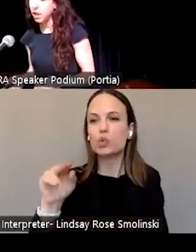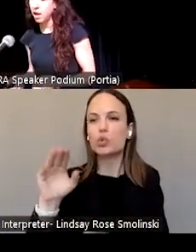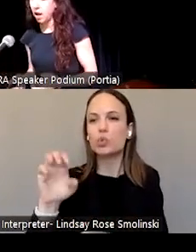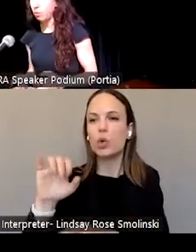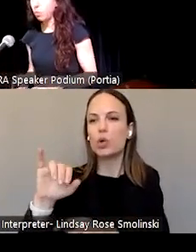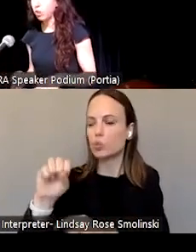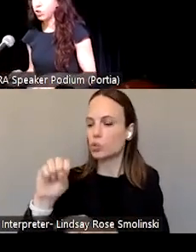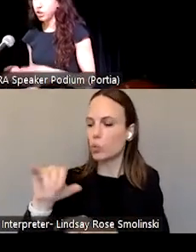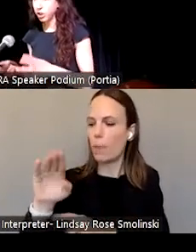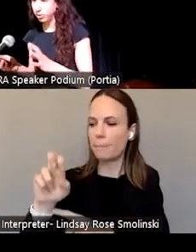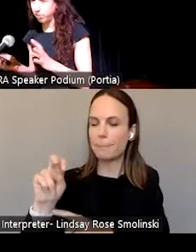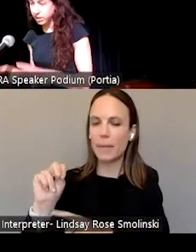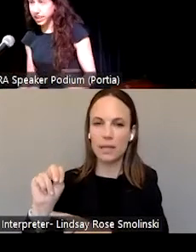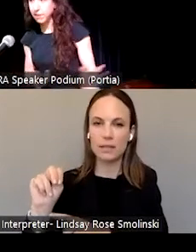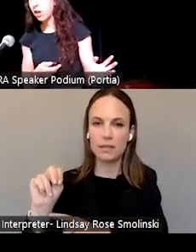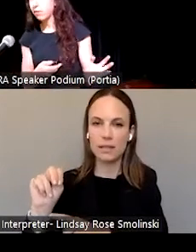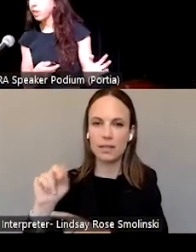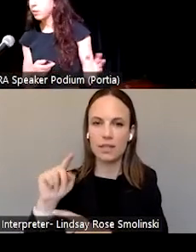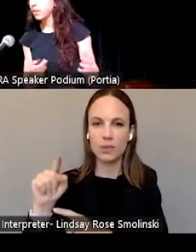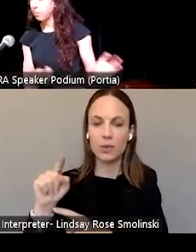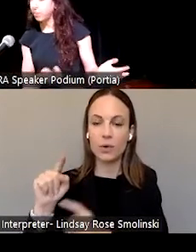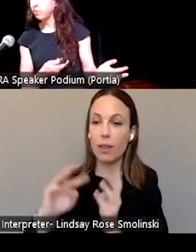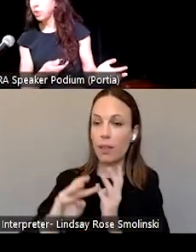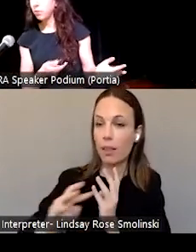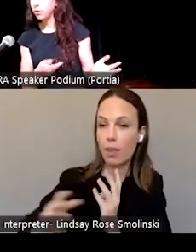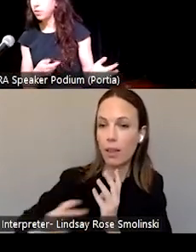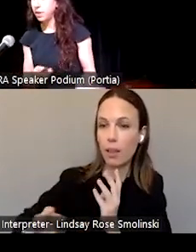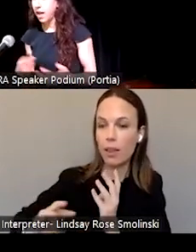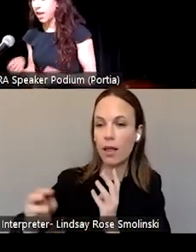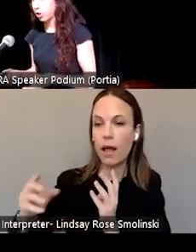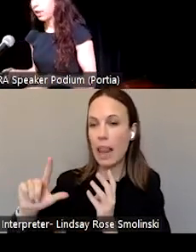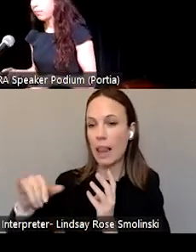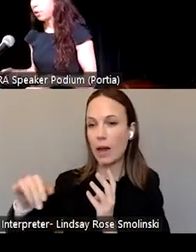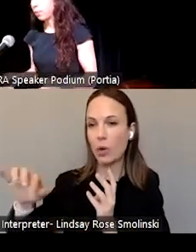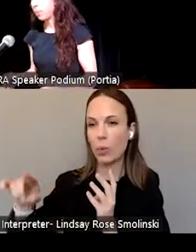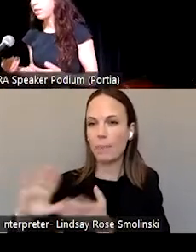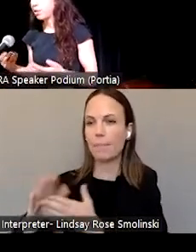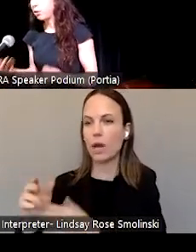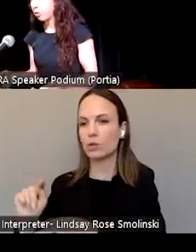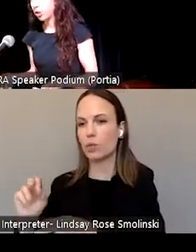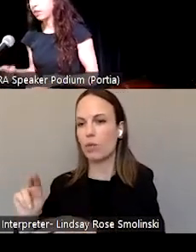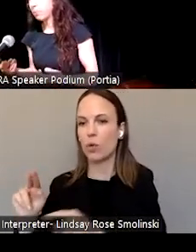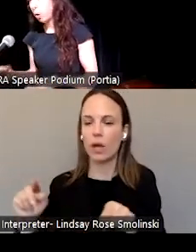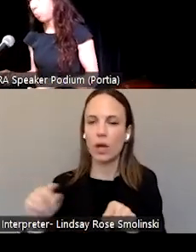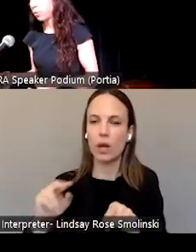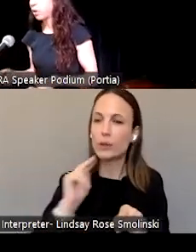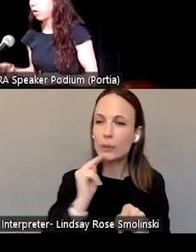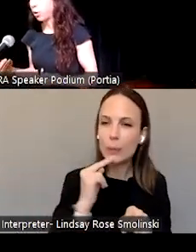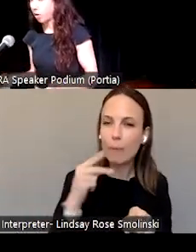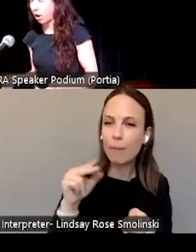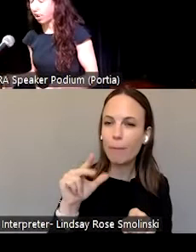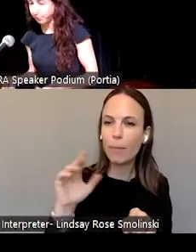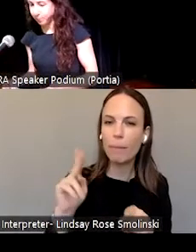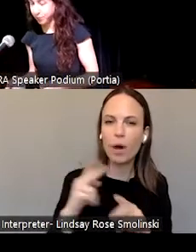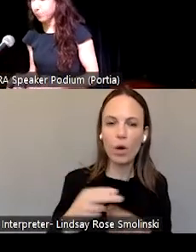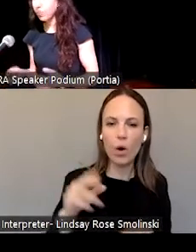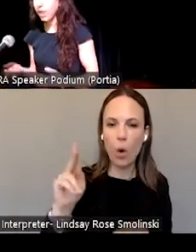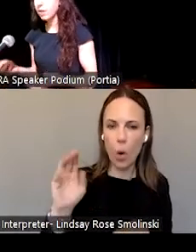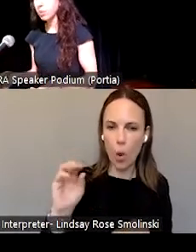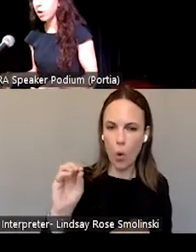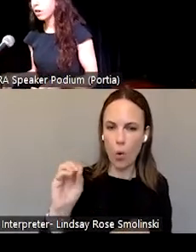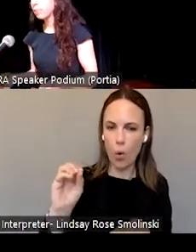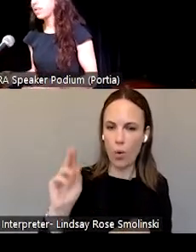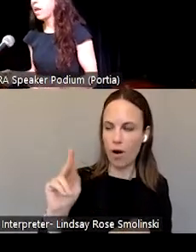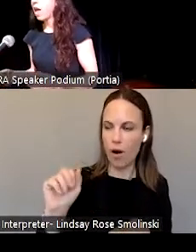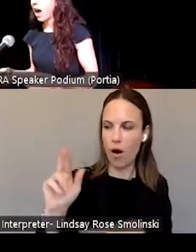soybeans, which you siphon off the liquid, that becomes tofu, and you're left over with this nutritious pulp called okara. And